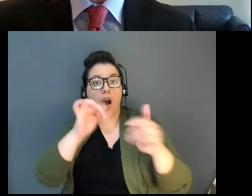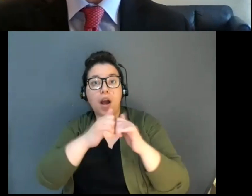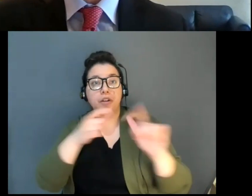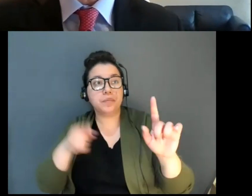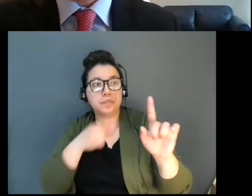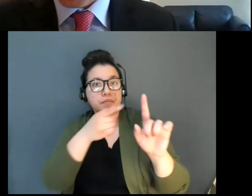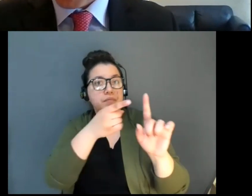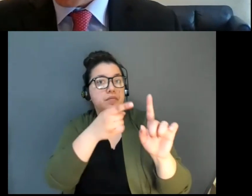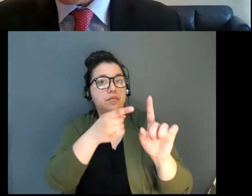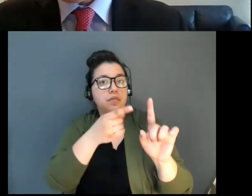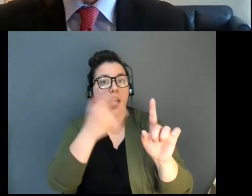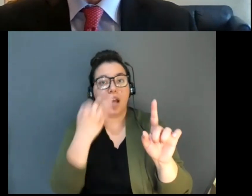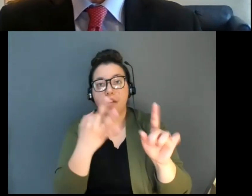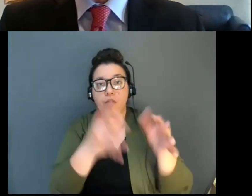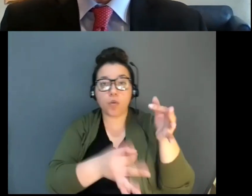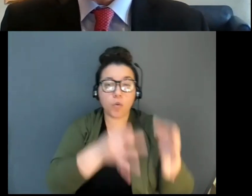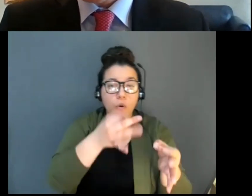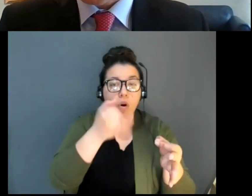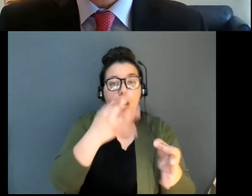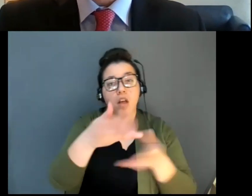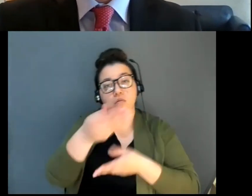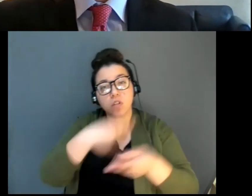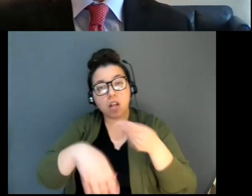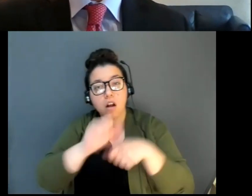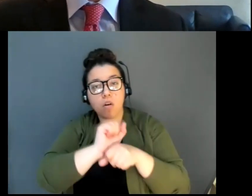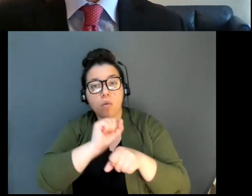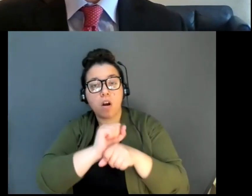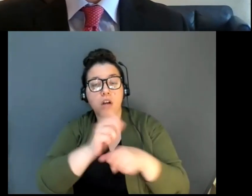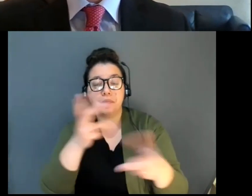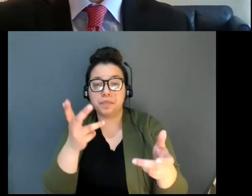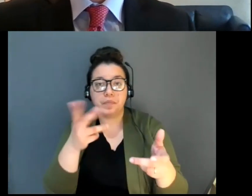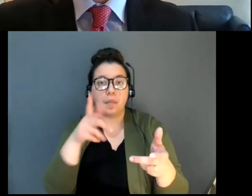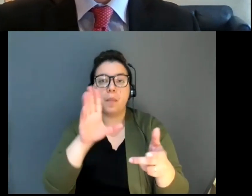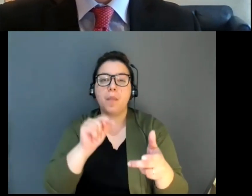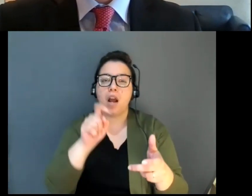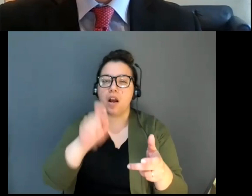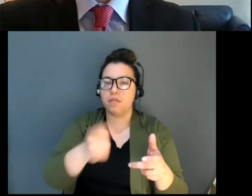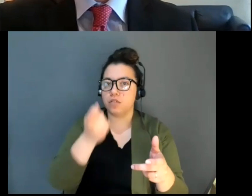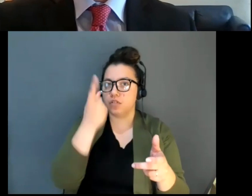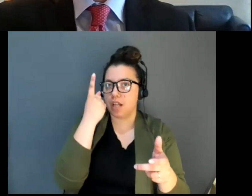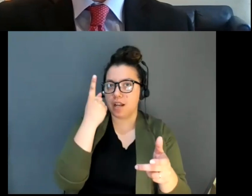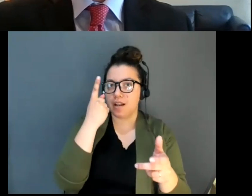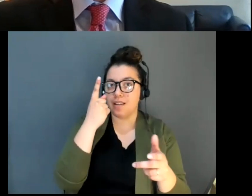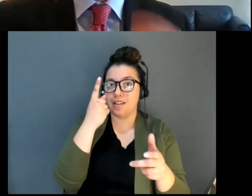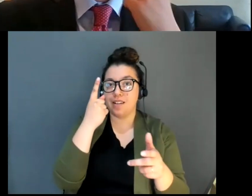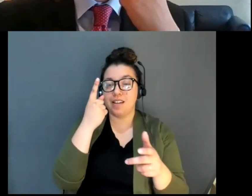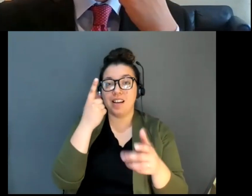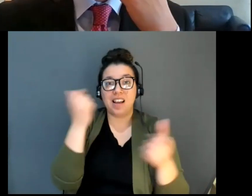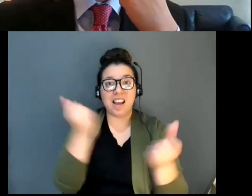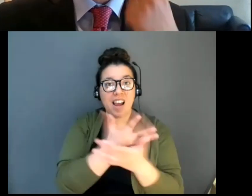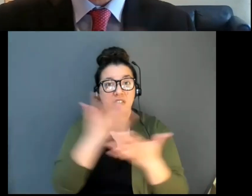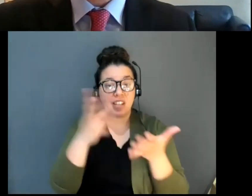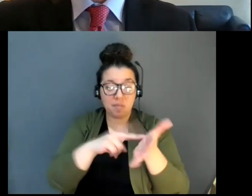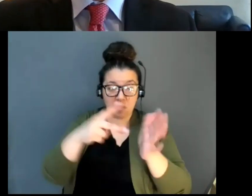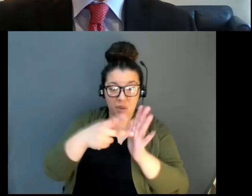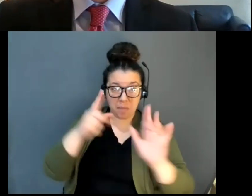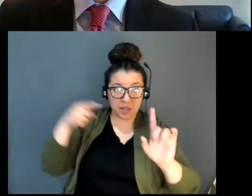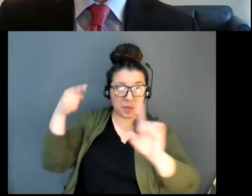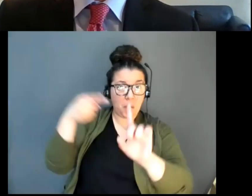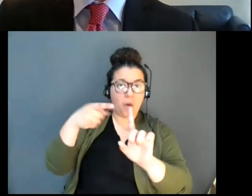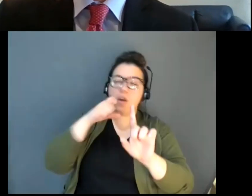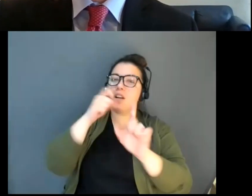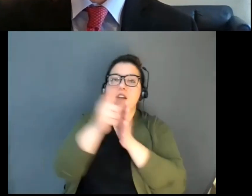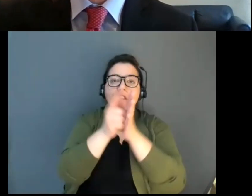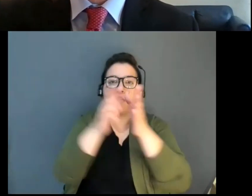can go do transactional work, as long as you understand that it's not about the lawyer. It is about meeting the client's needs. And so if you're